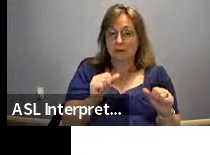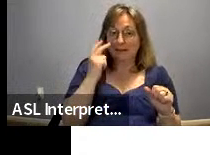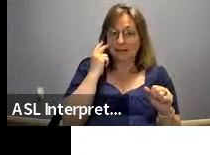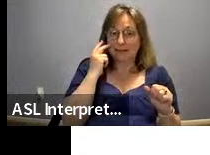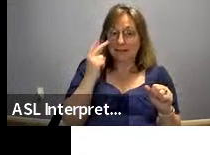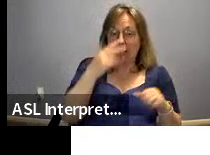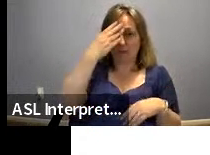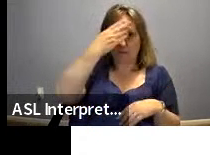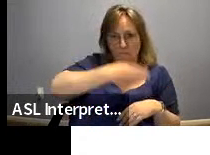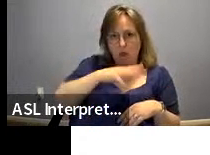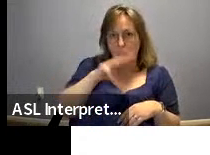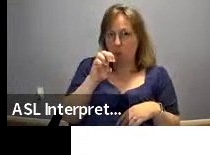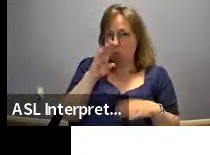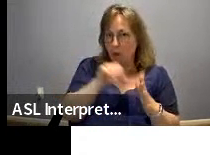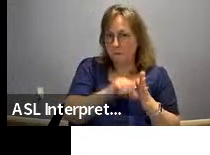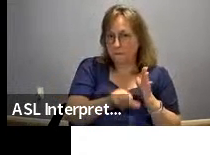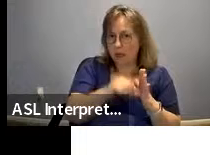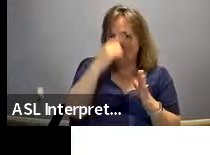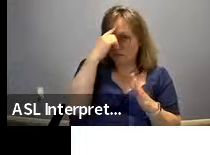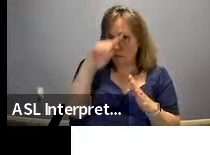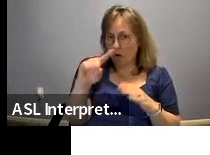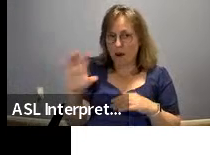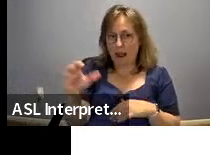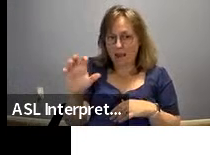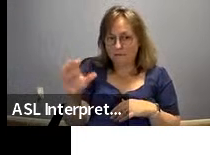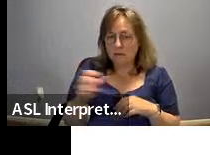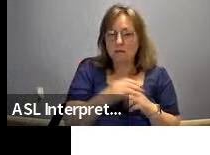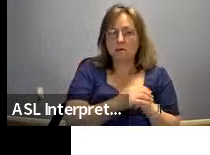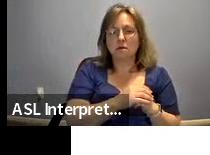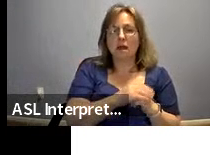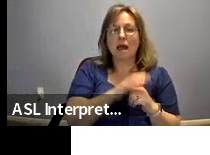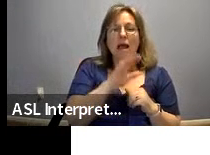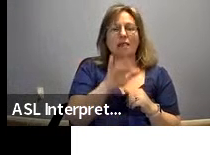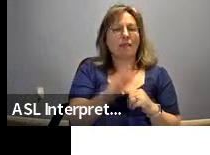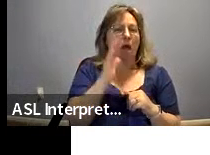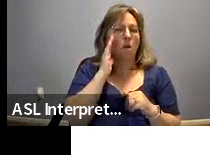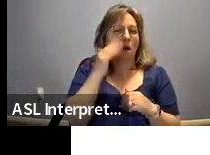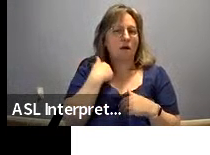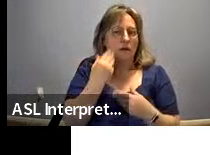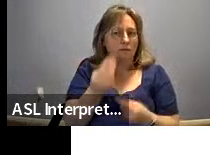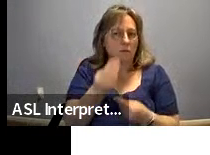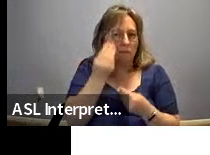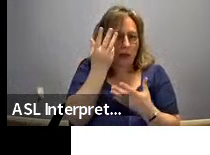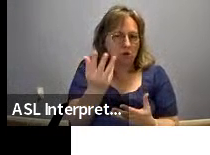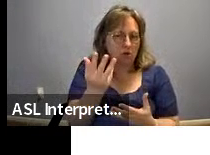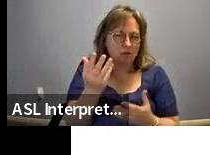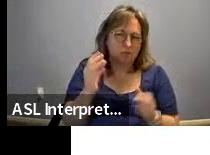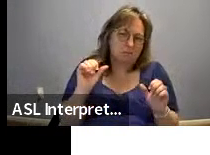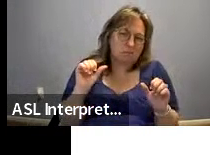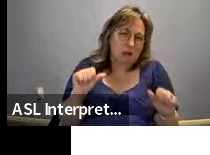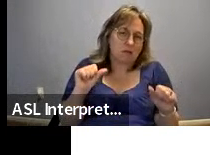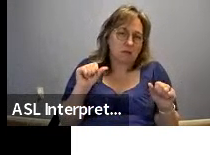web page of the Canvas class that will have information that might be useful.